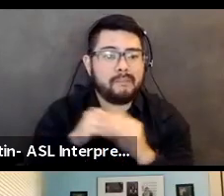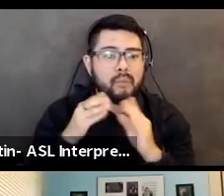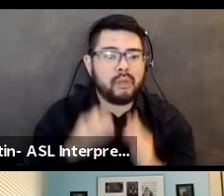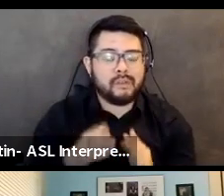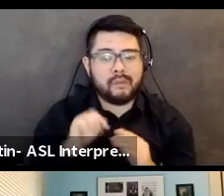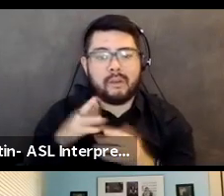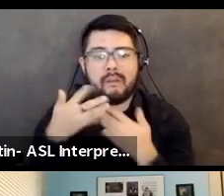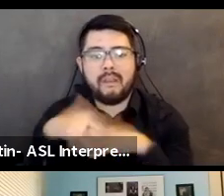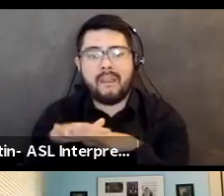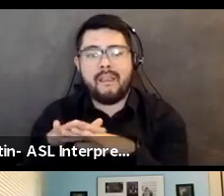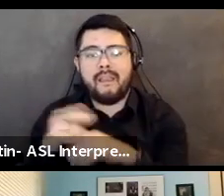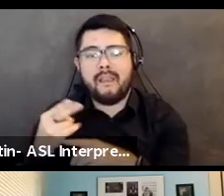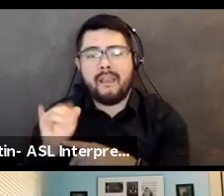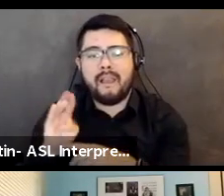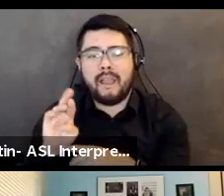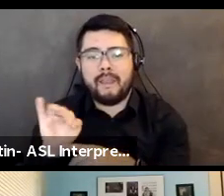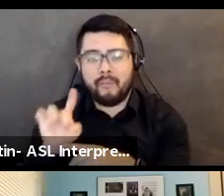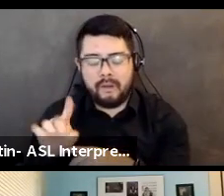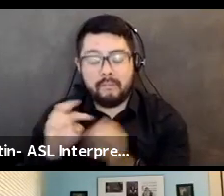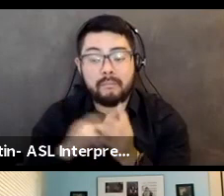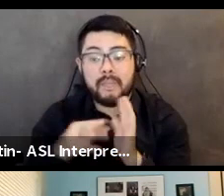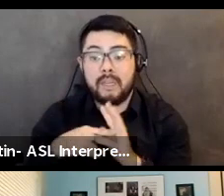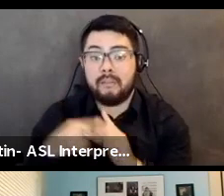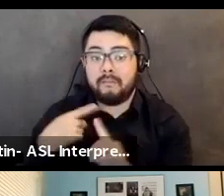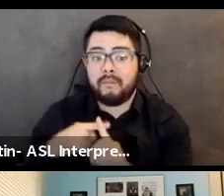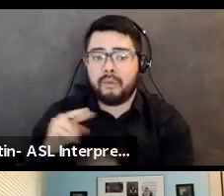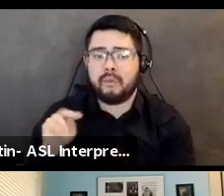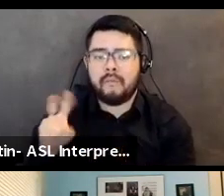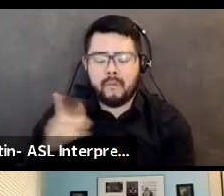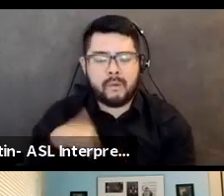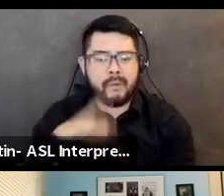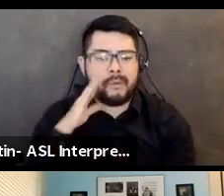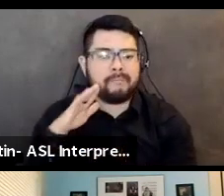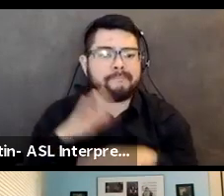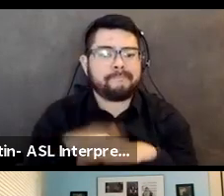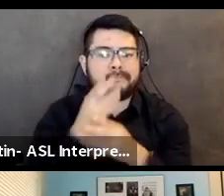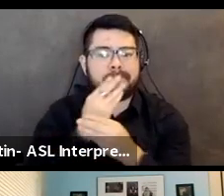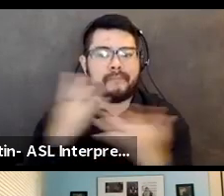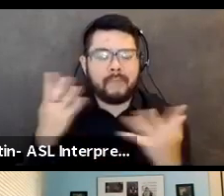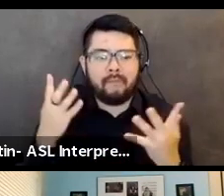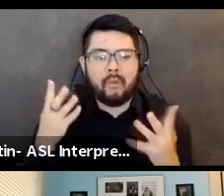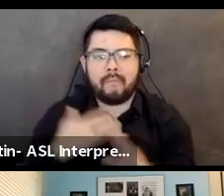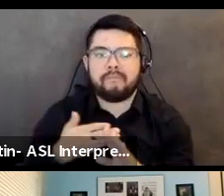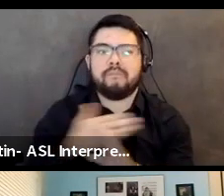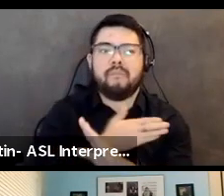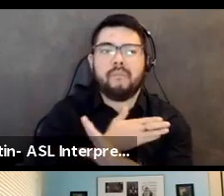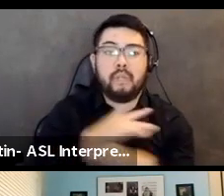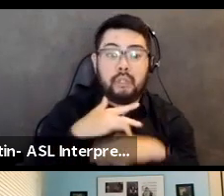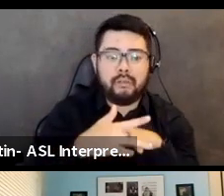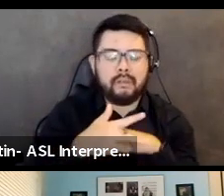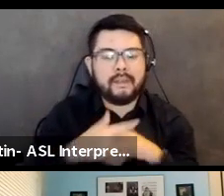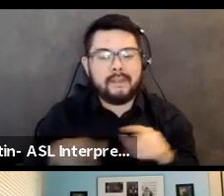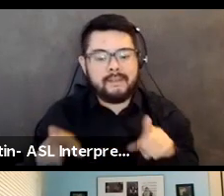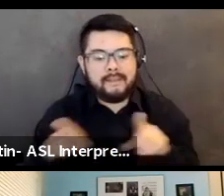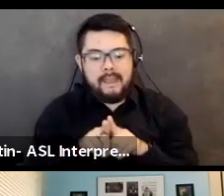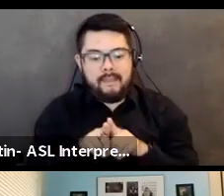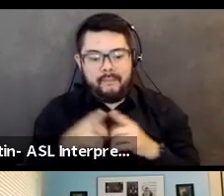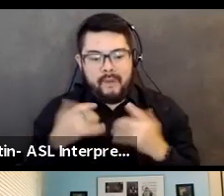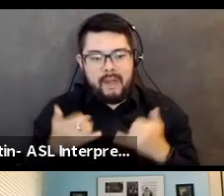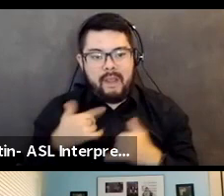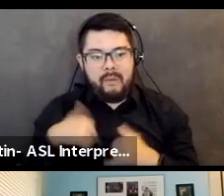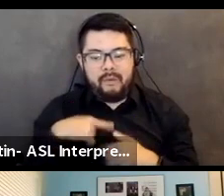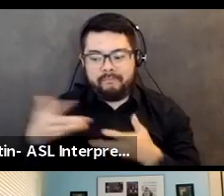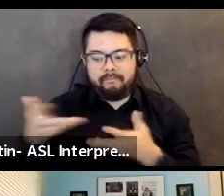november will ensure that adequate time for notifying families the same way that we did um in this moment by engaging our